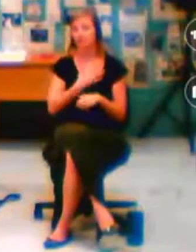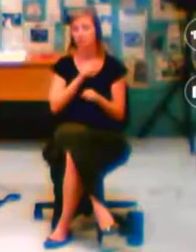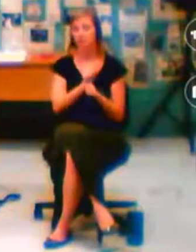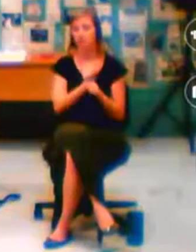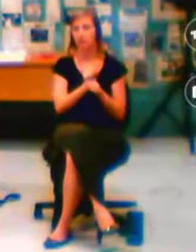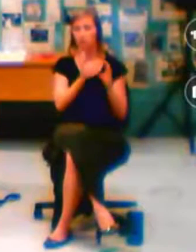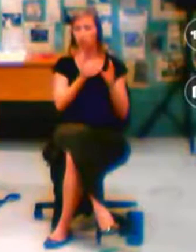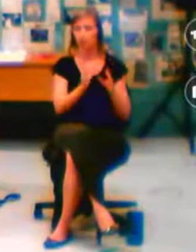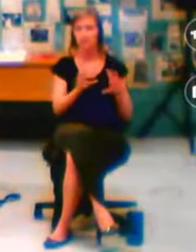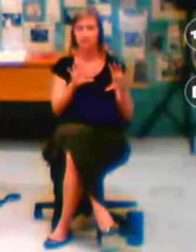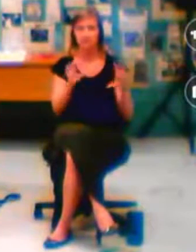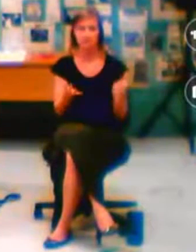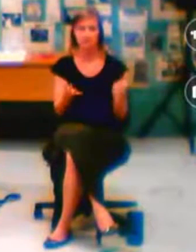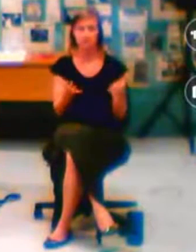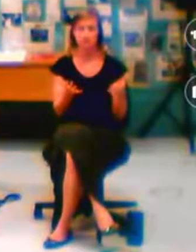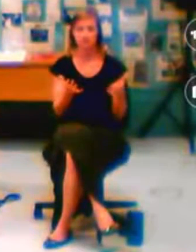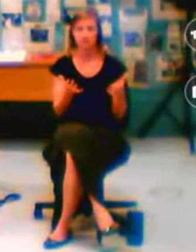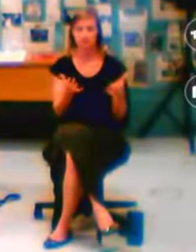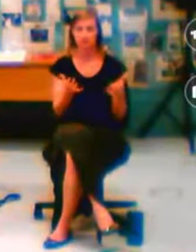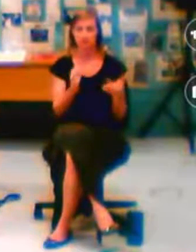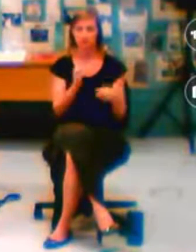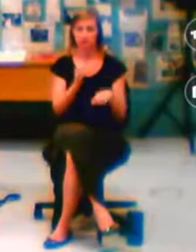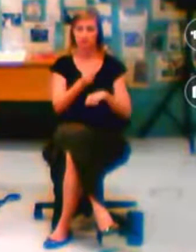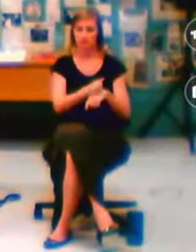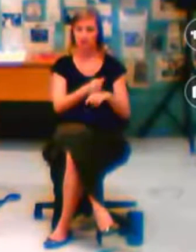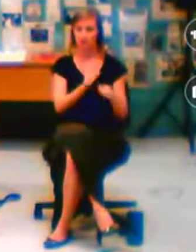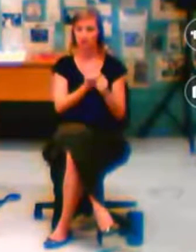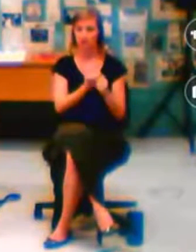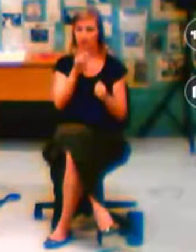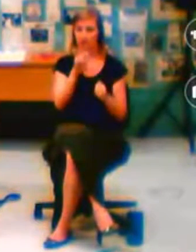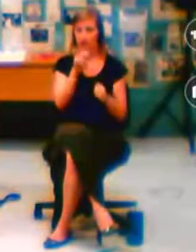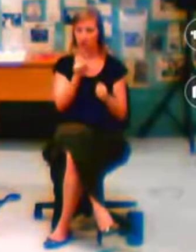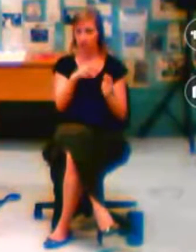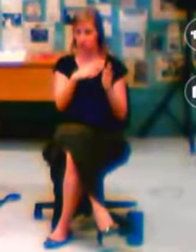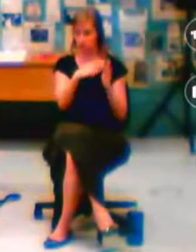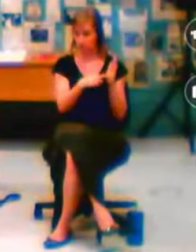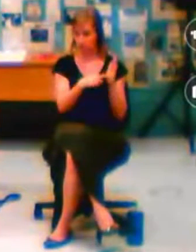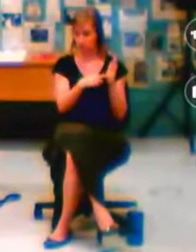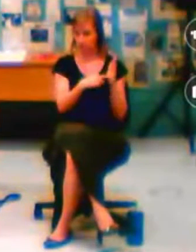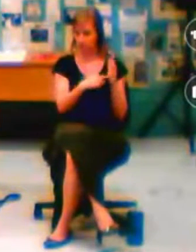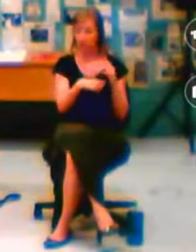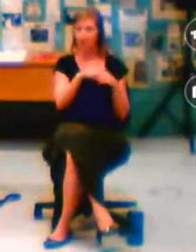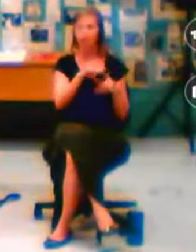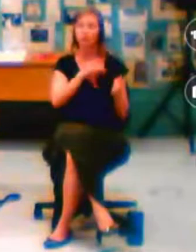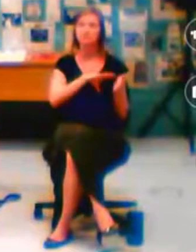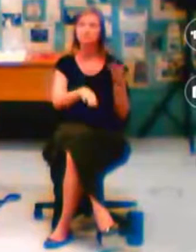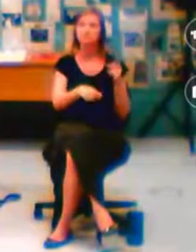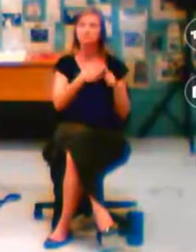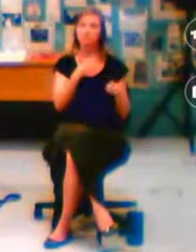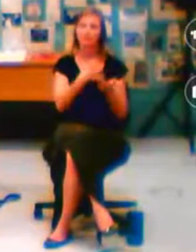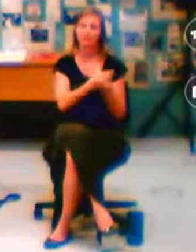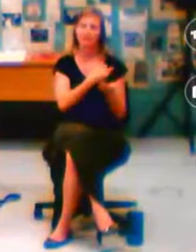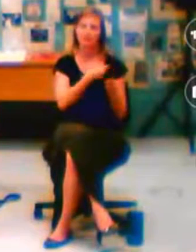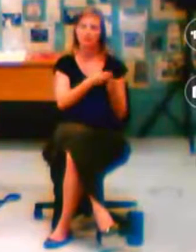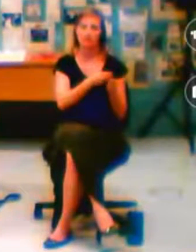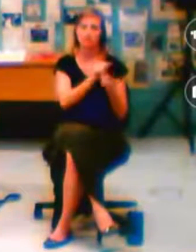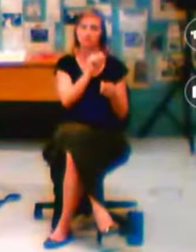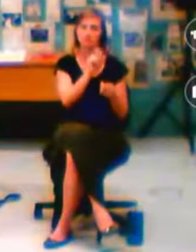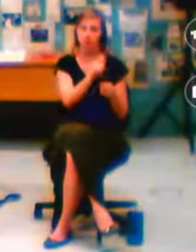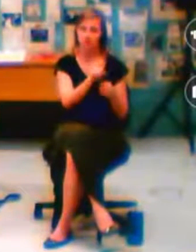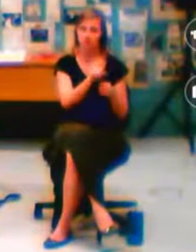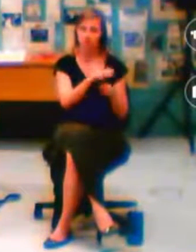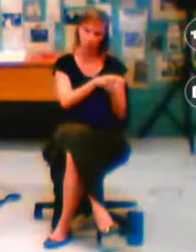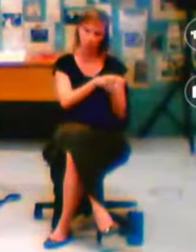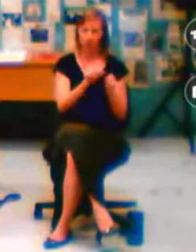a provider of AOI home care. And my question is concerning my employees. So I've got about half of my